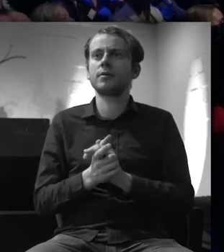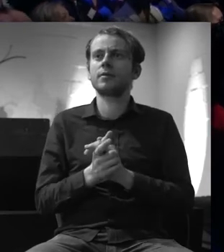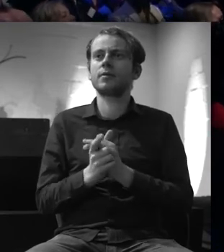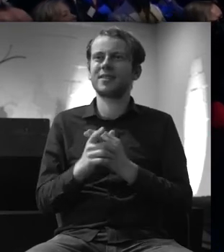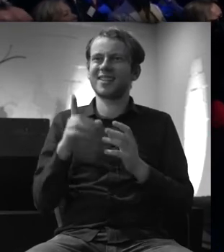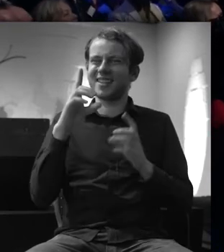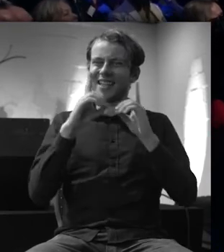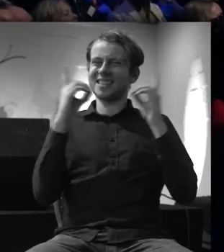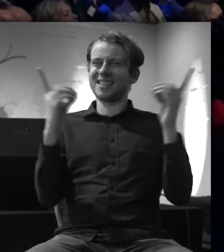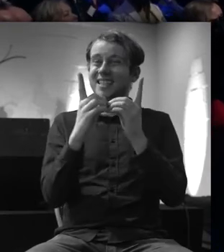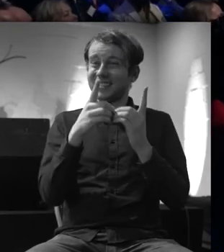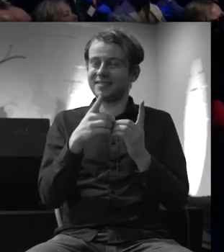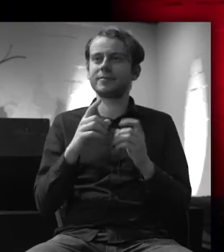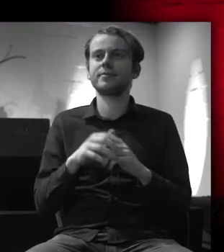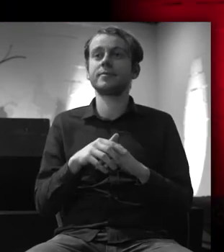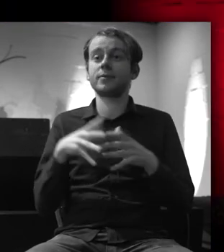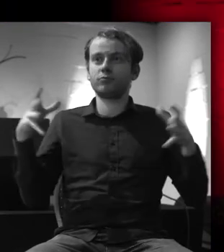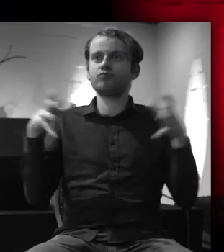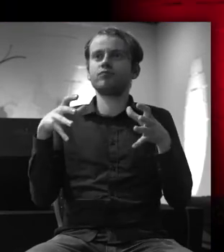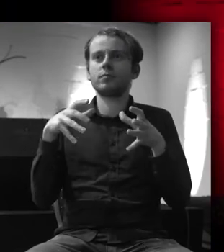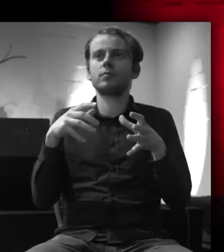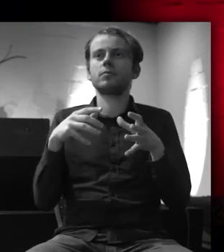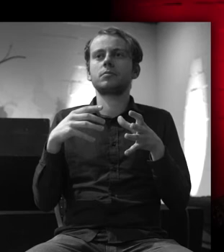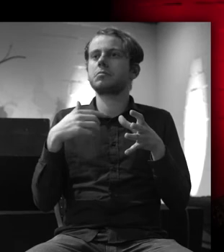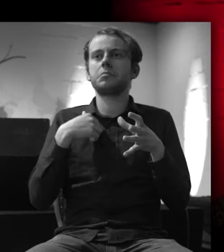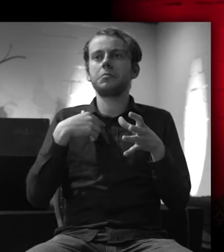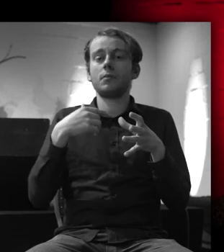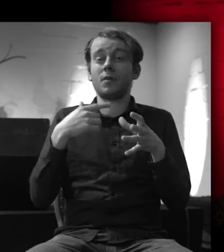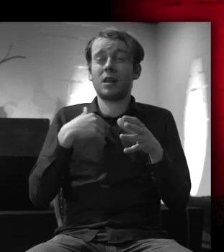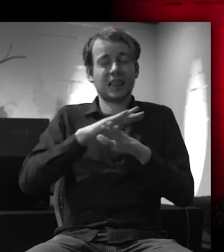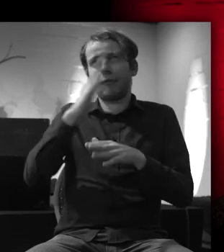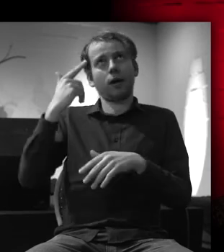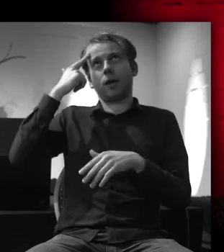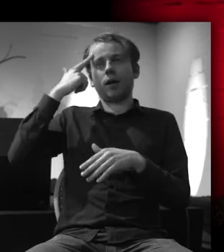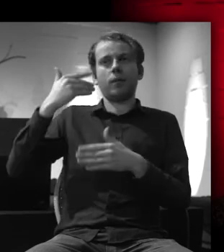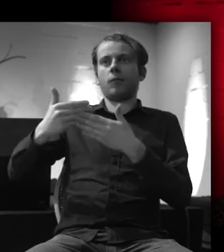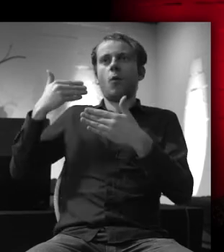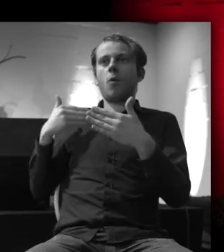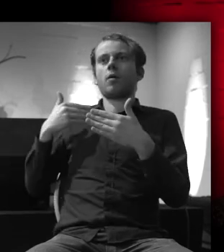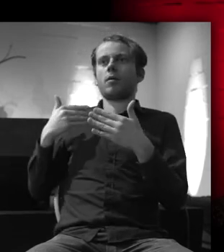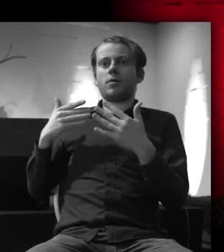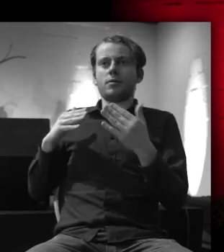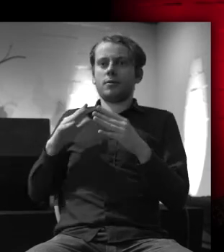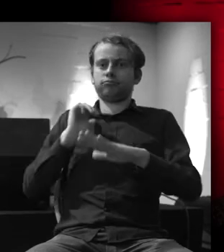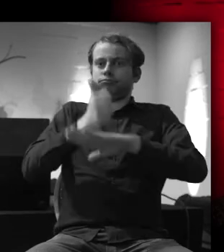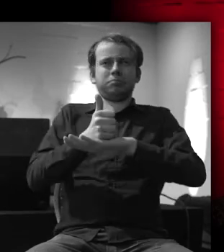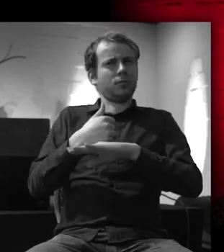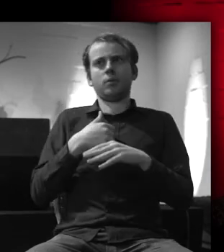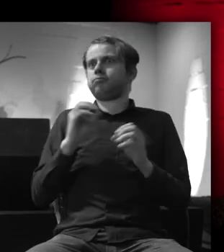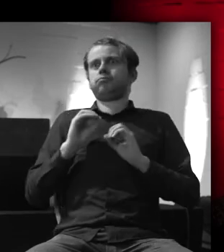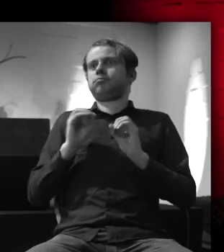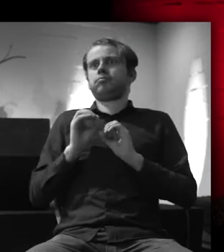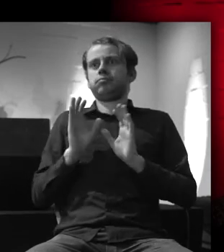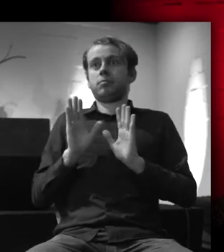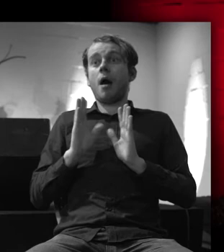have the idea in my mind that I want to create this alternative or parallel community. But what happened actually is now, if you're thinking like